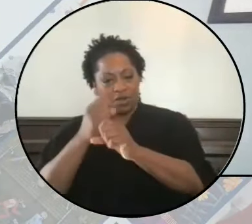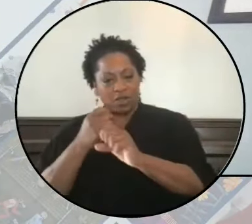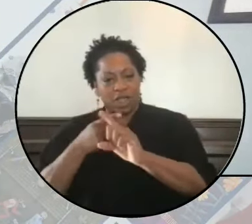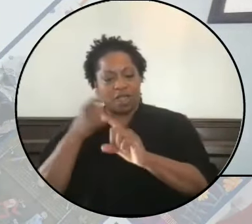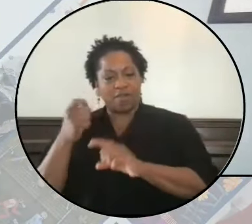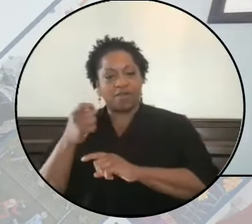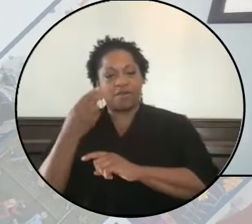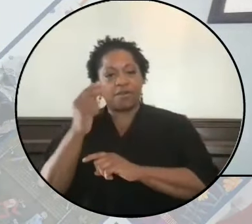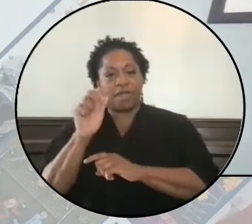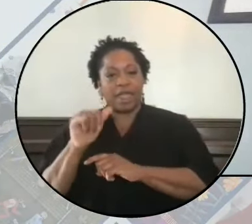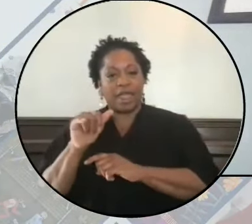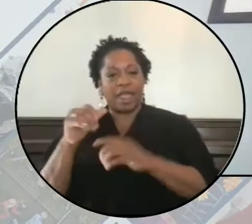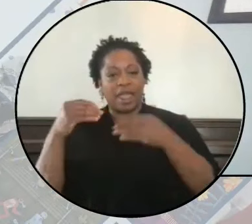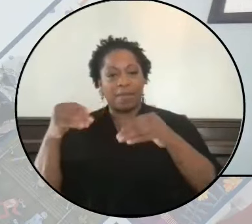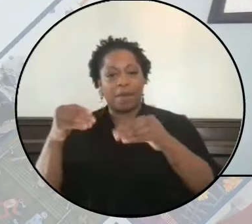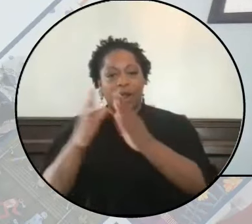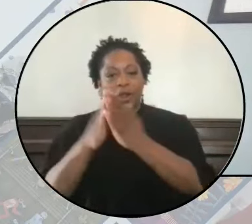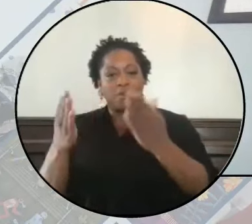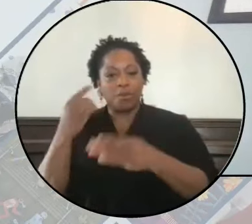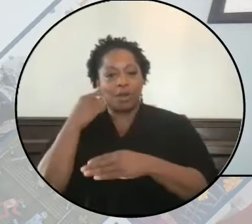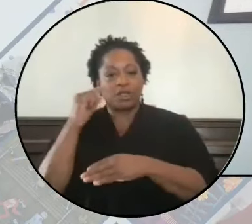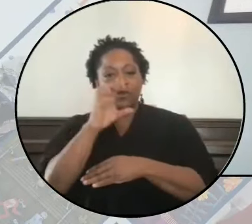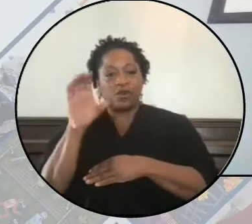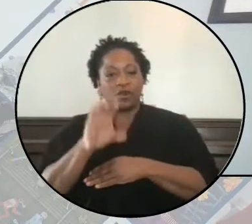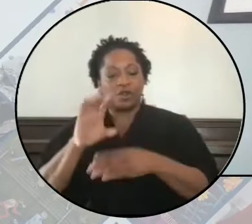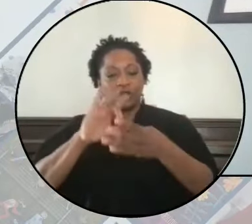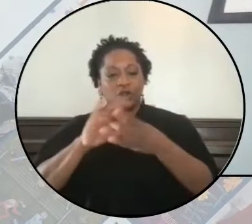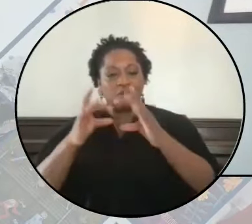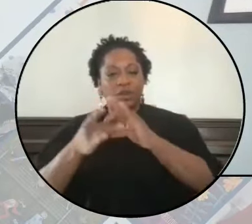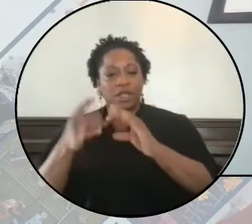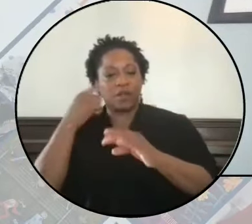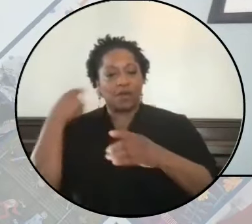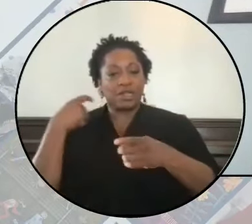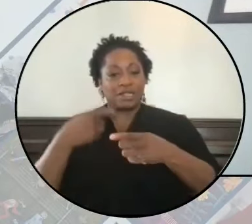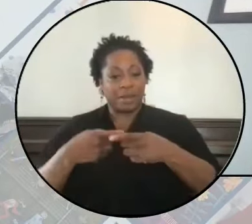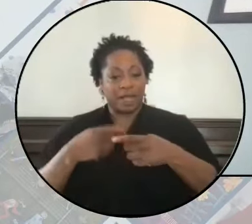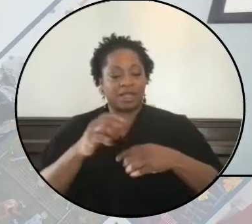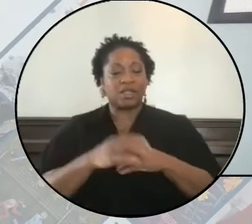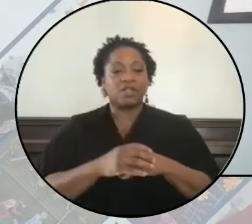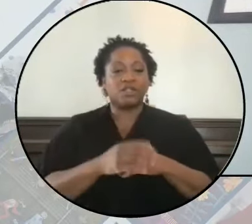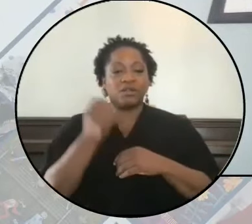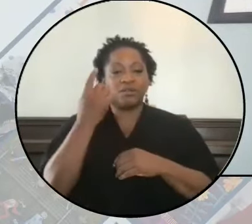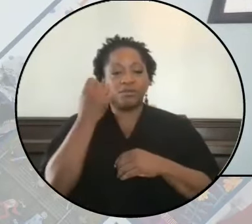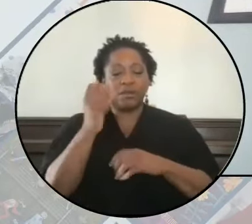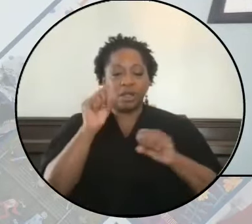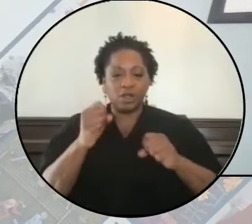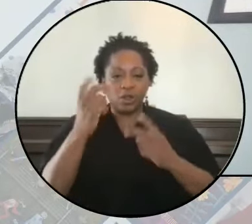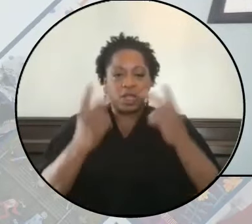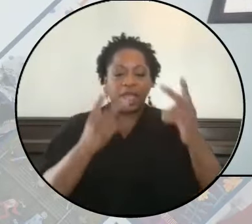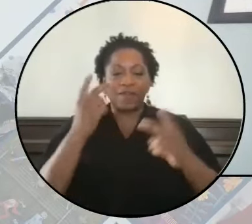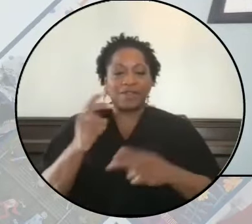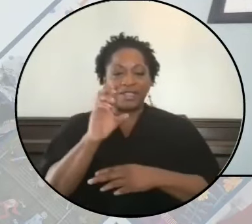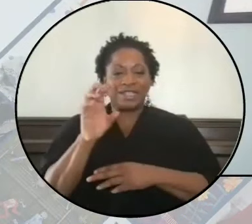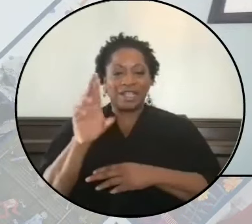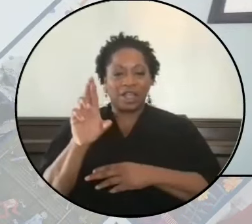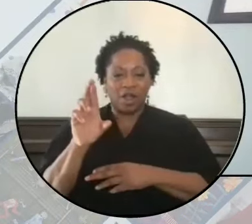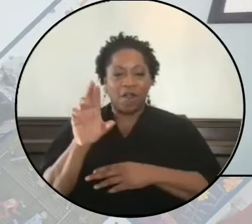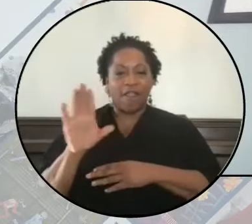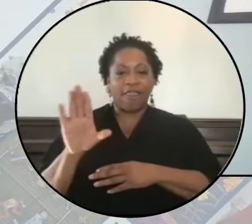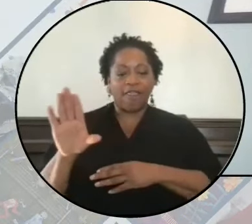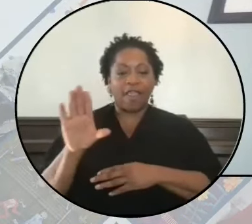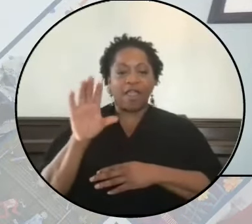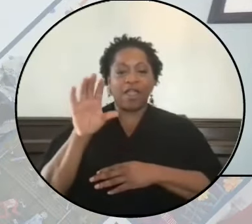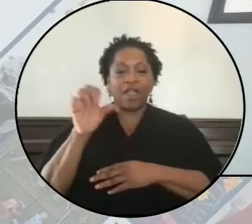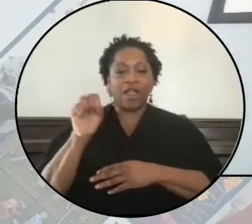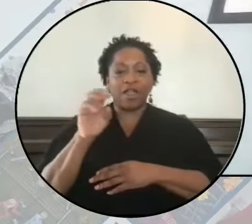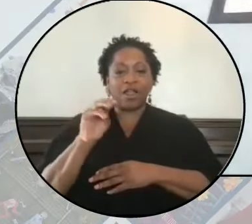from hey Market books for the zoom link for Spanish you could also visit critical resistance's